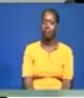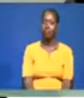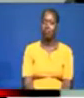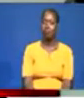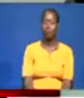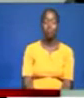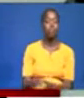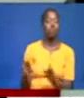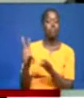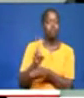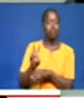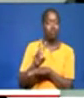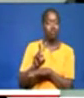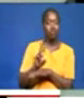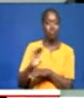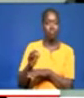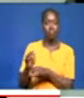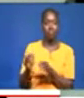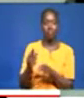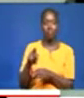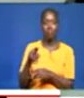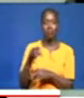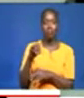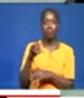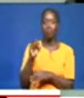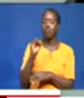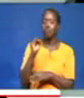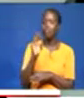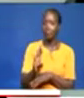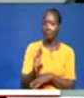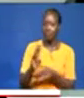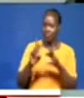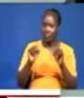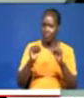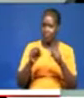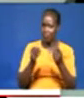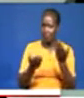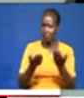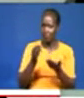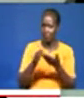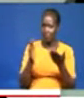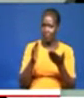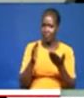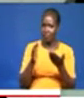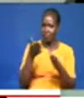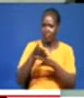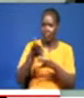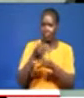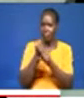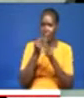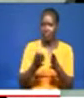Vihiga County Public Service Board has called for further probe into the possibility that there may be more ghost workers than